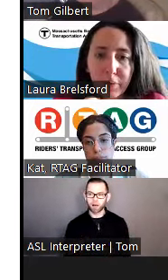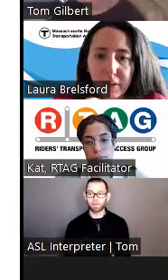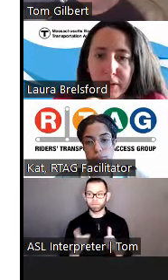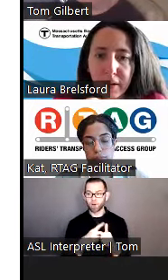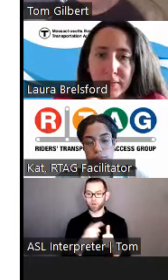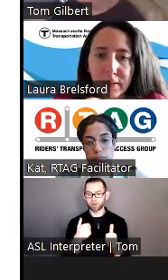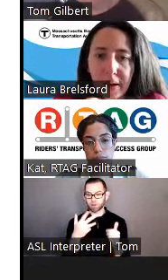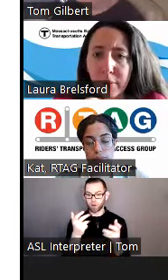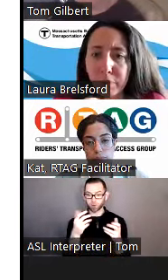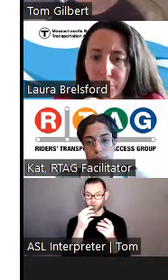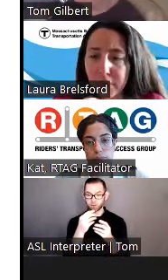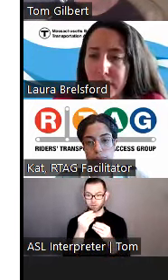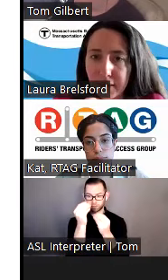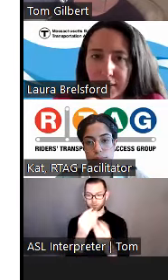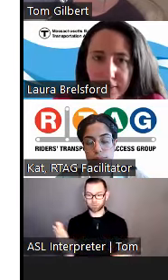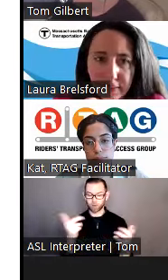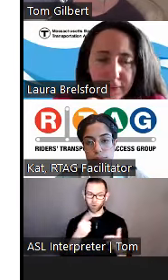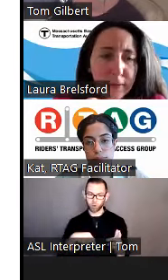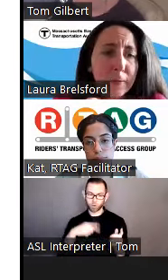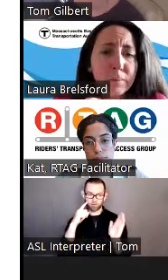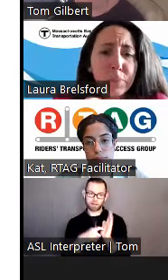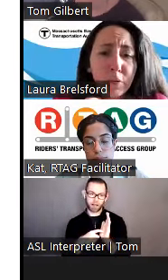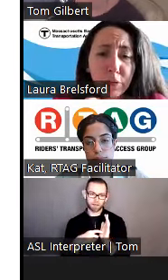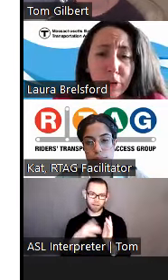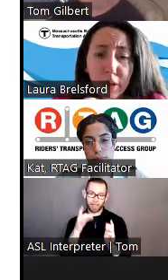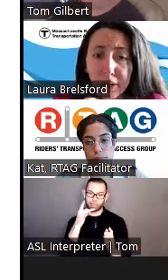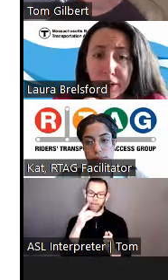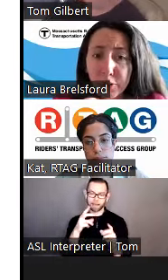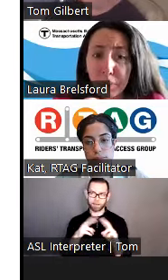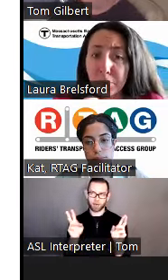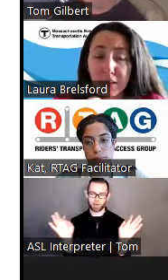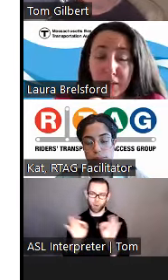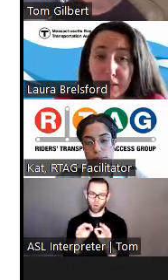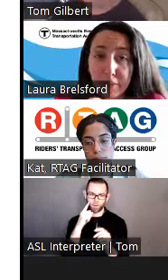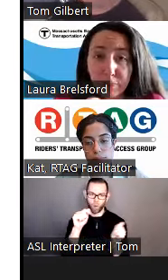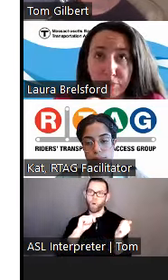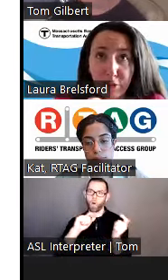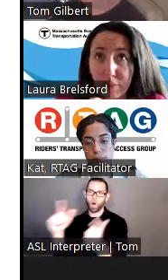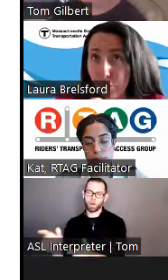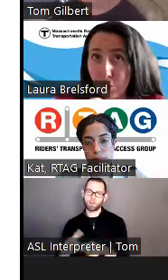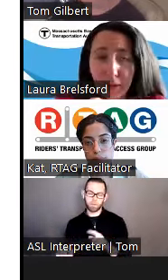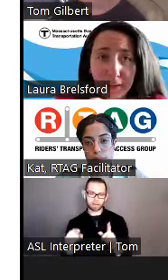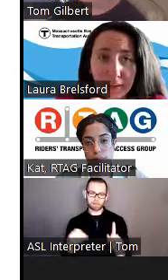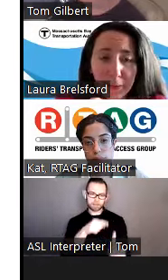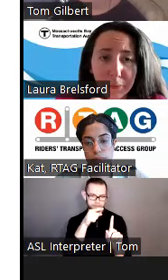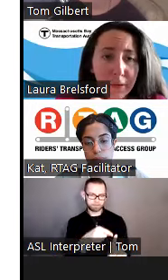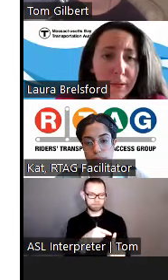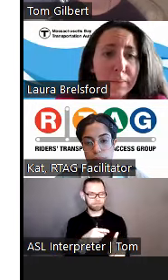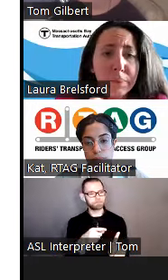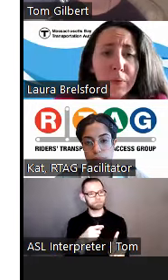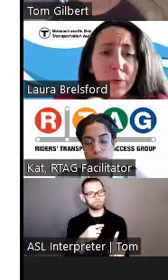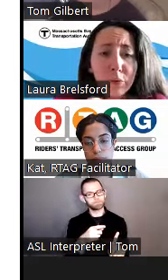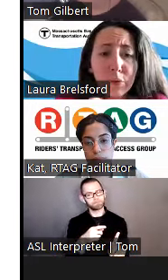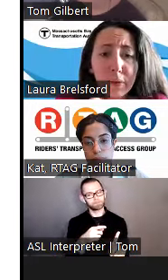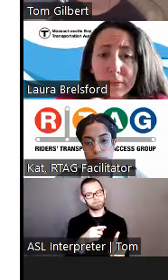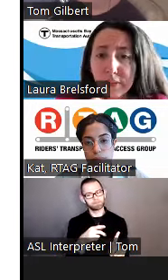collectively we recognize how important lighting is for all our readers, but particularly through the lens of